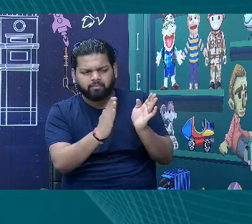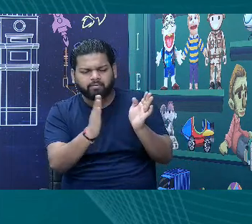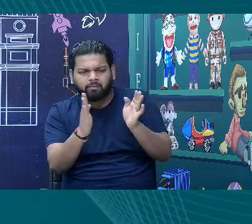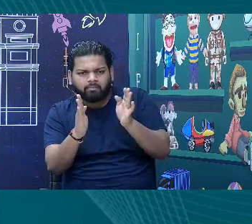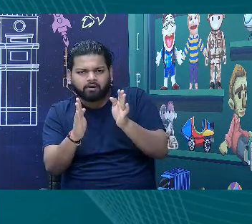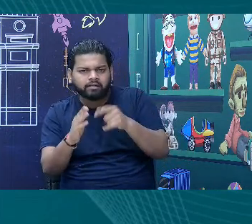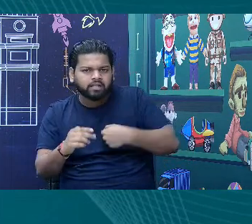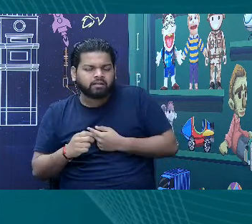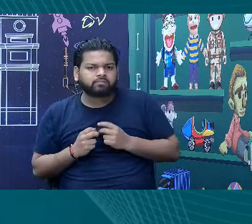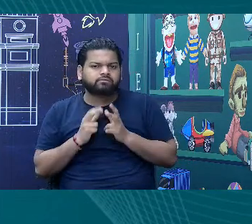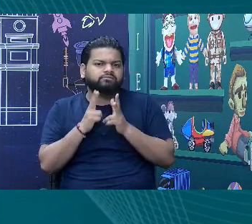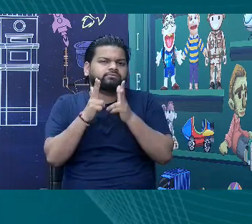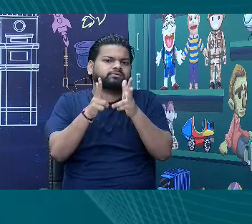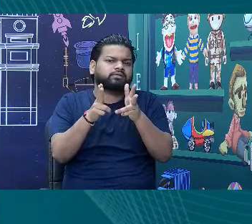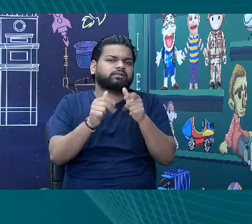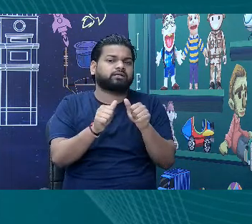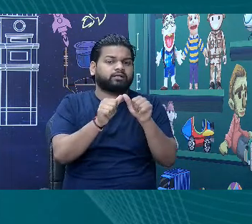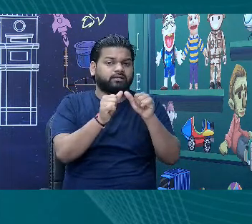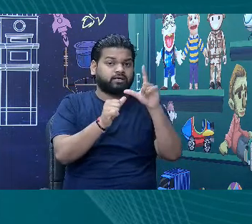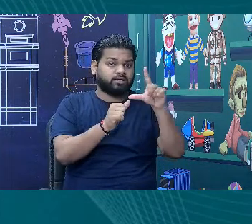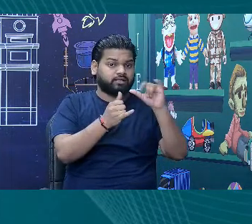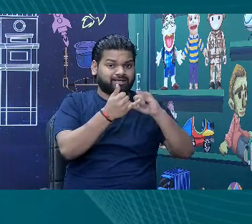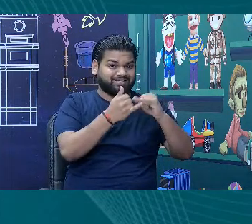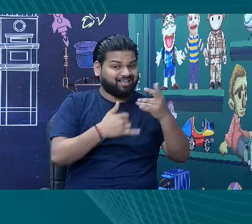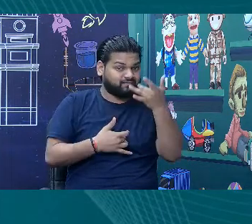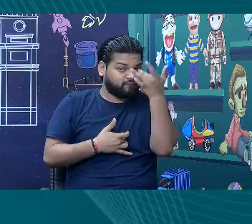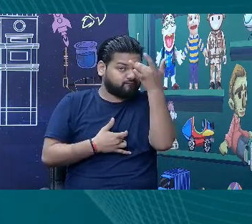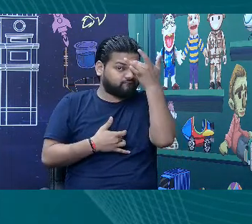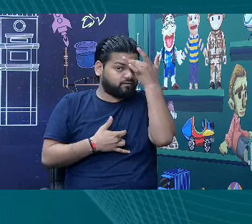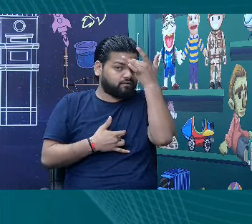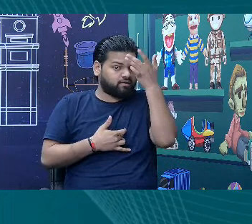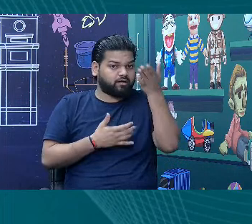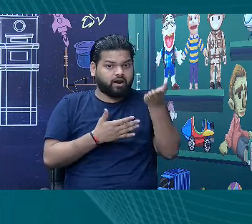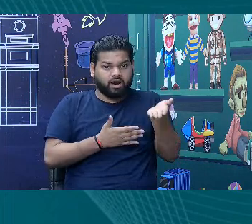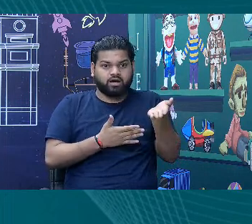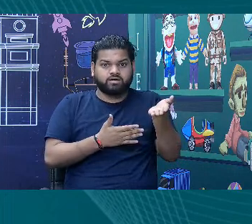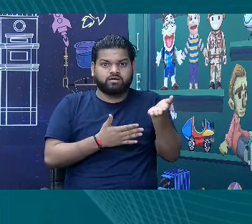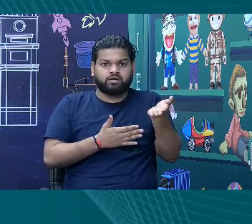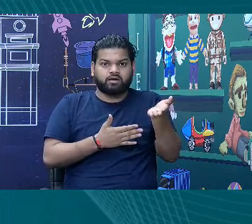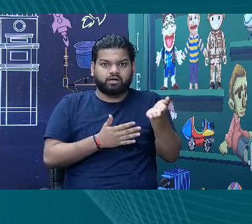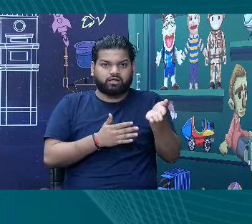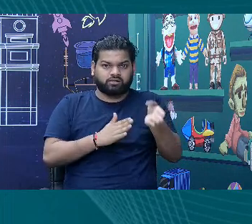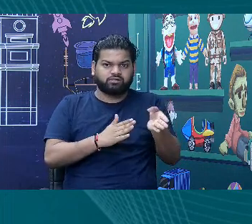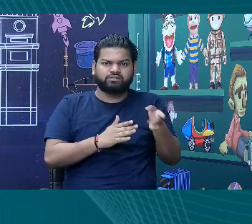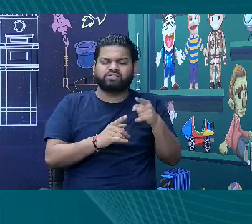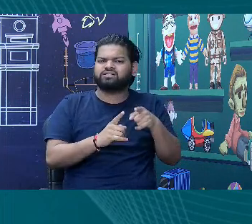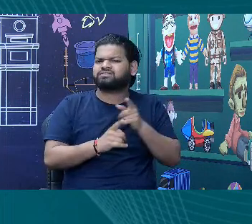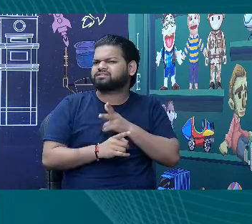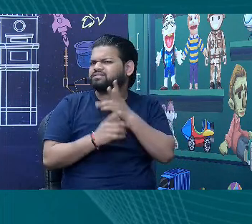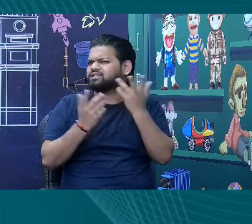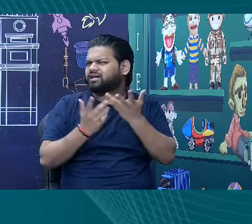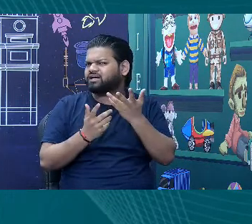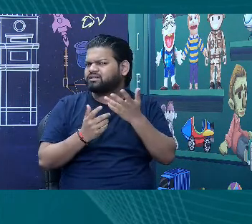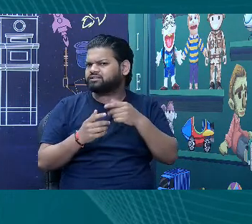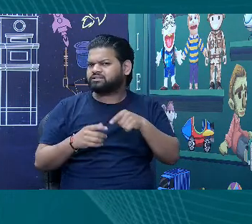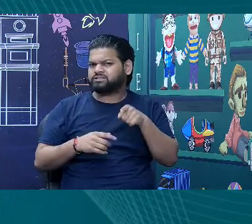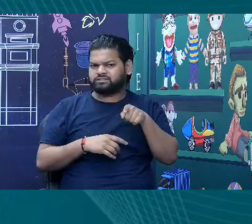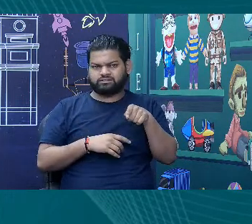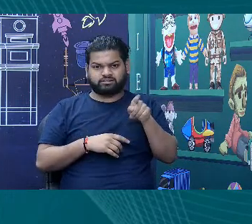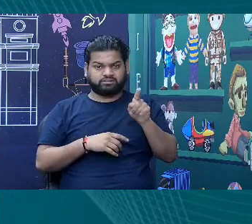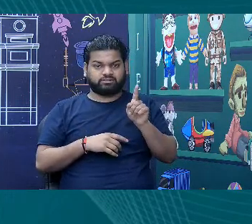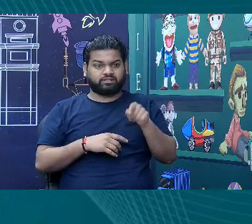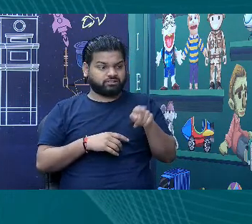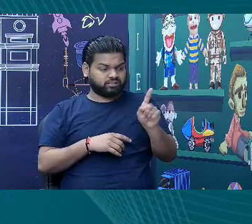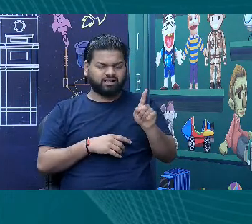disease, and ALS has been known to be incurable even today. But what he did was, he understood that medicine will not be